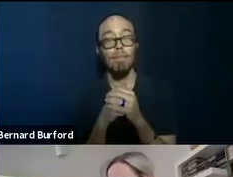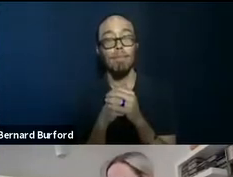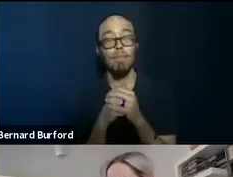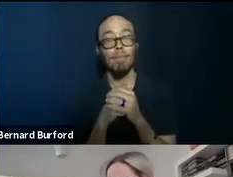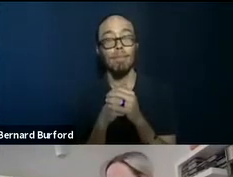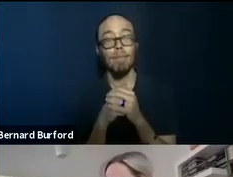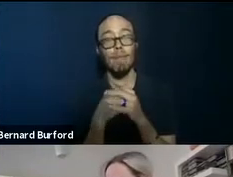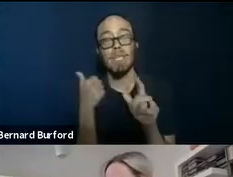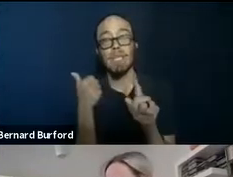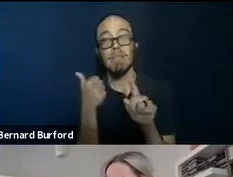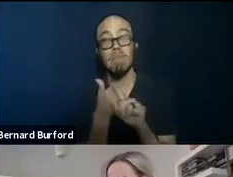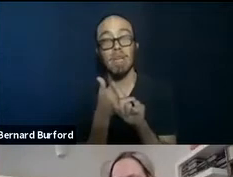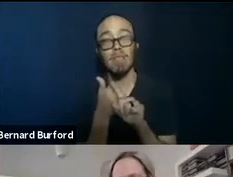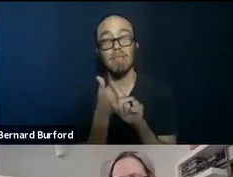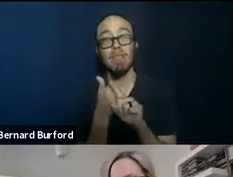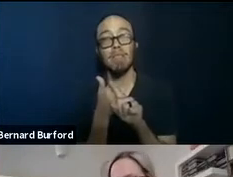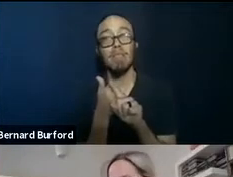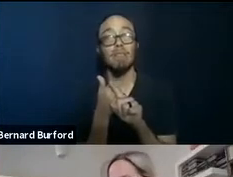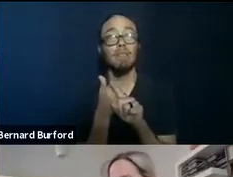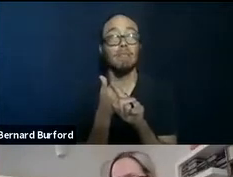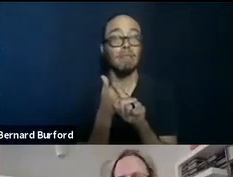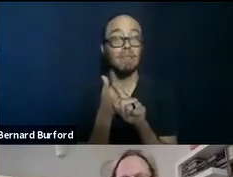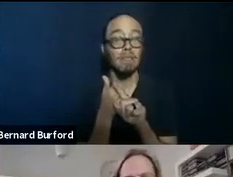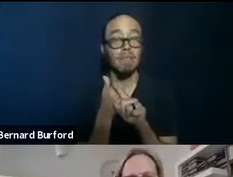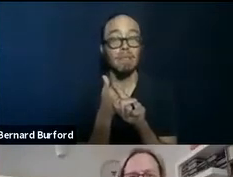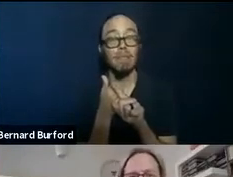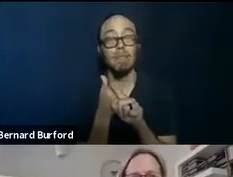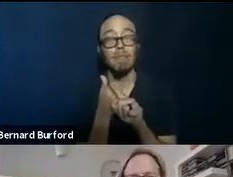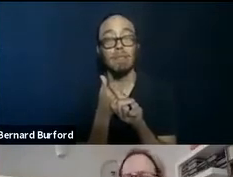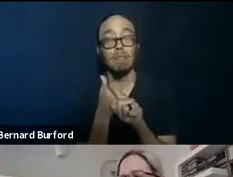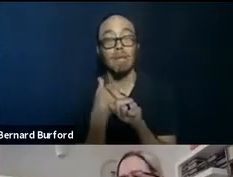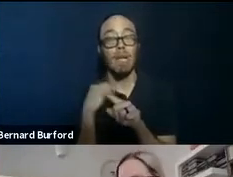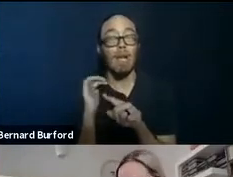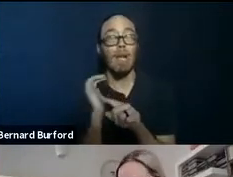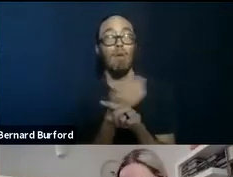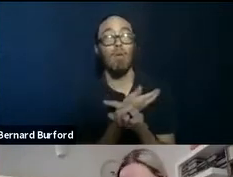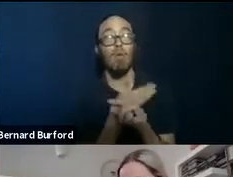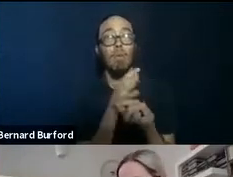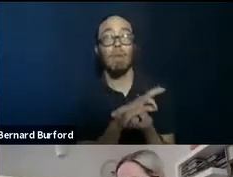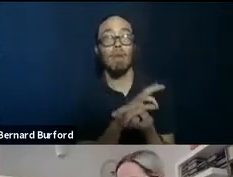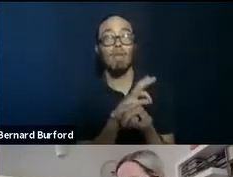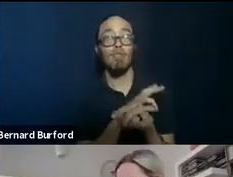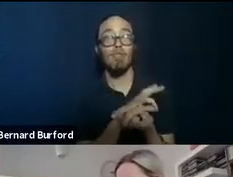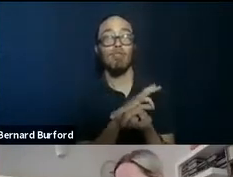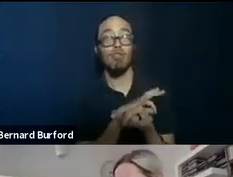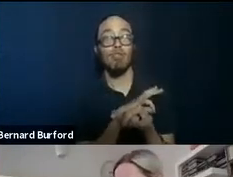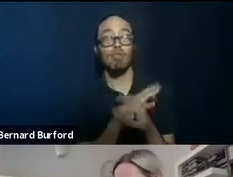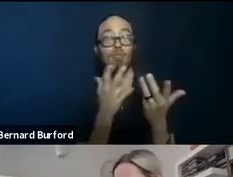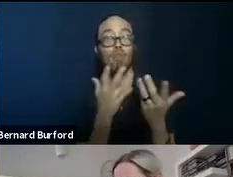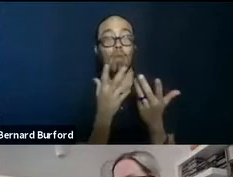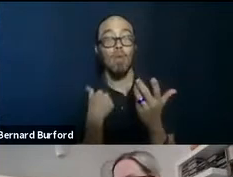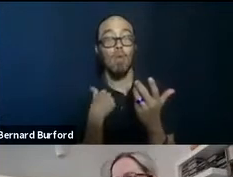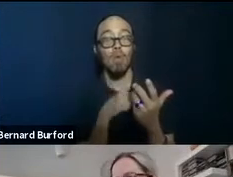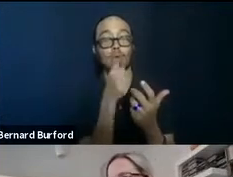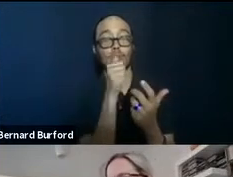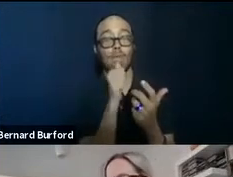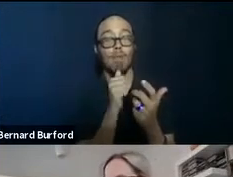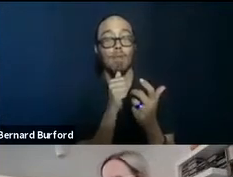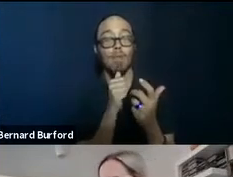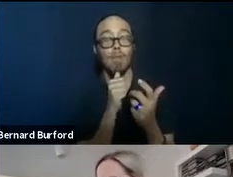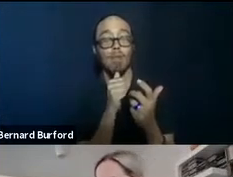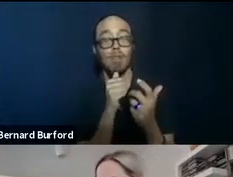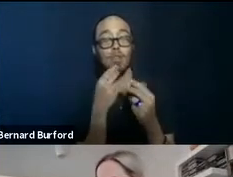Impact that was created is like our beneficiaries now were suffering shortage